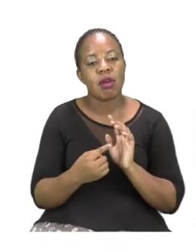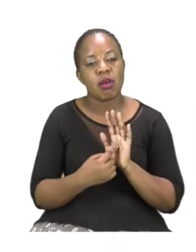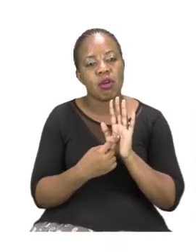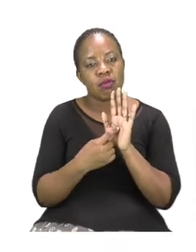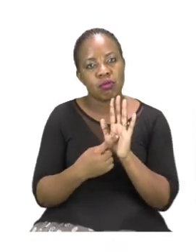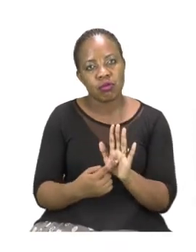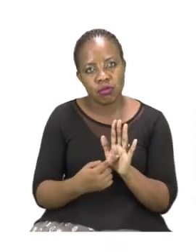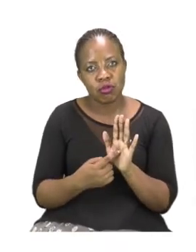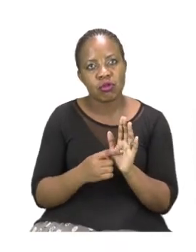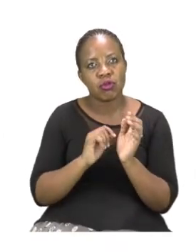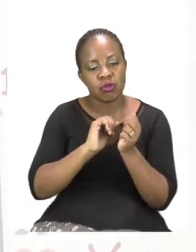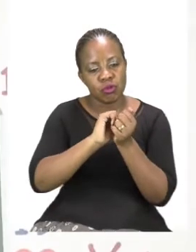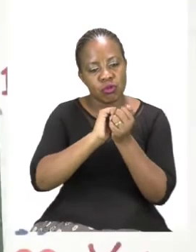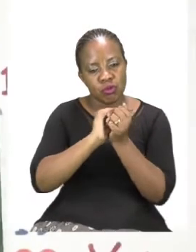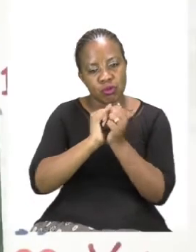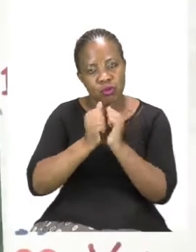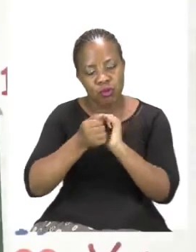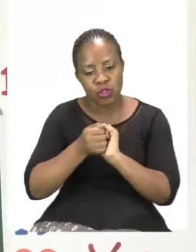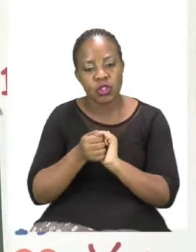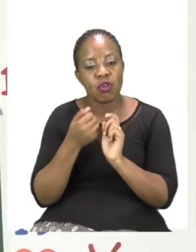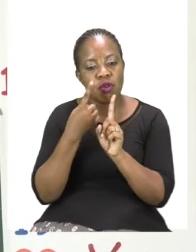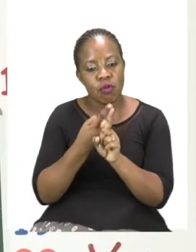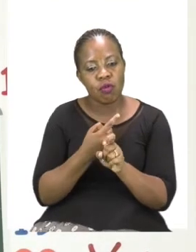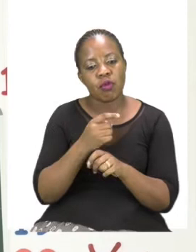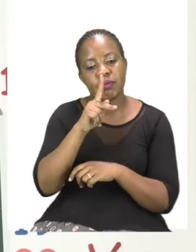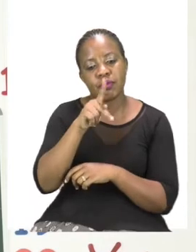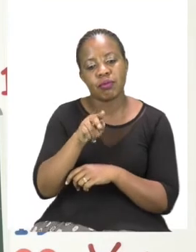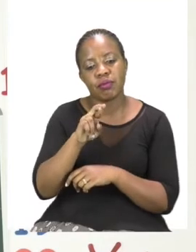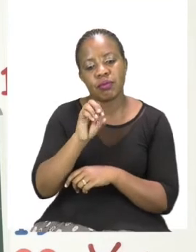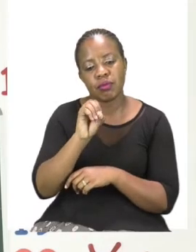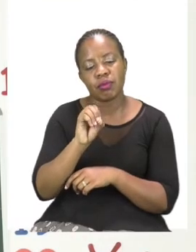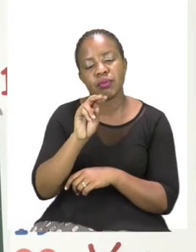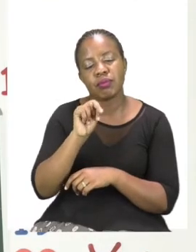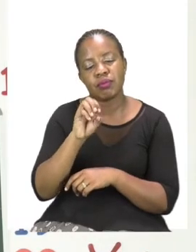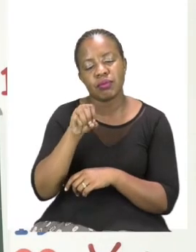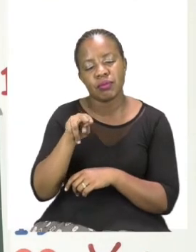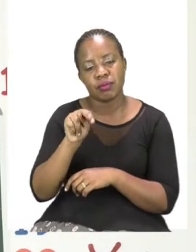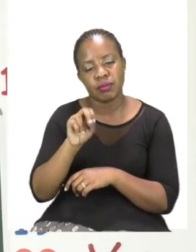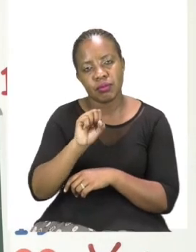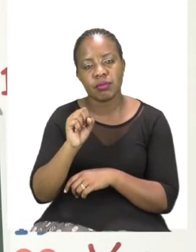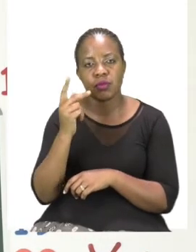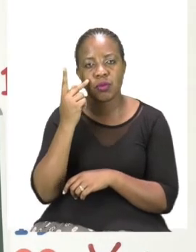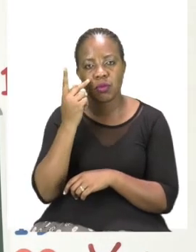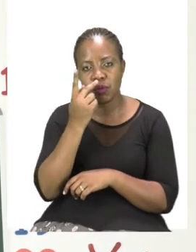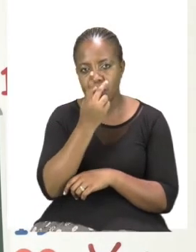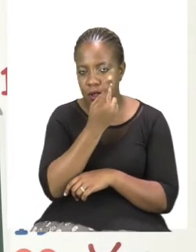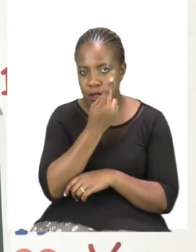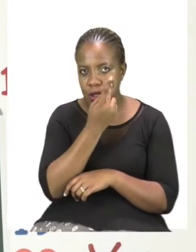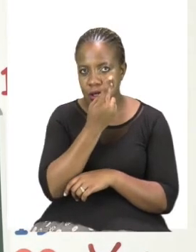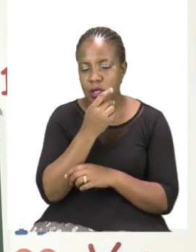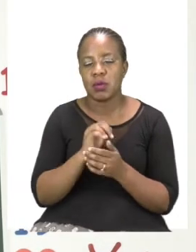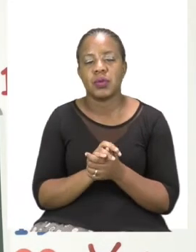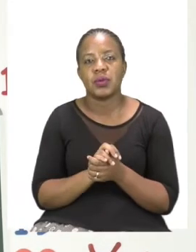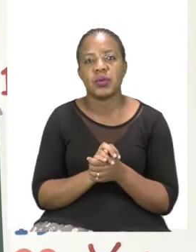possessive pronoun. Now, when we discussed pronouns, we were pointing at certain